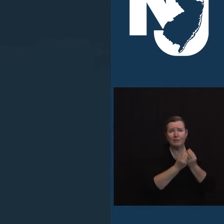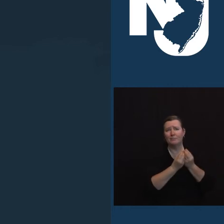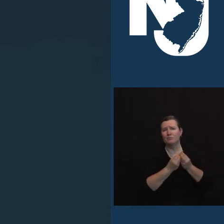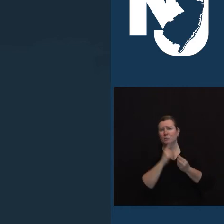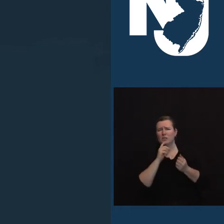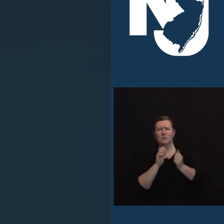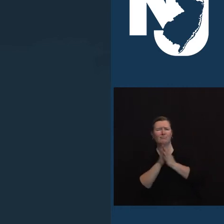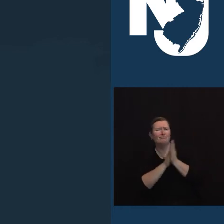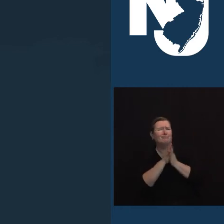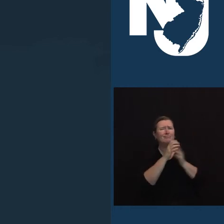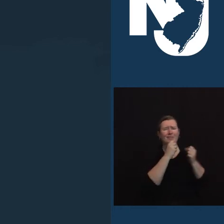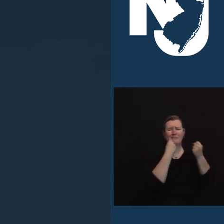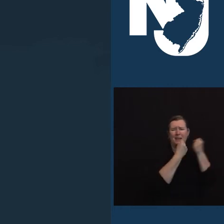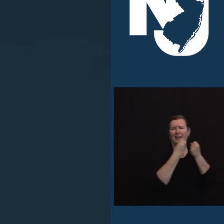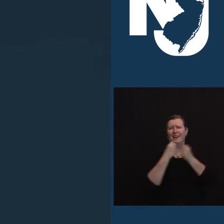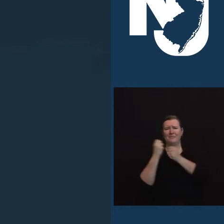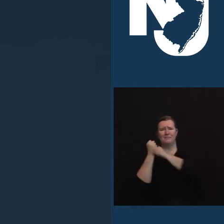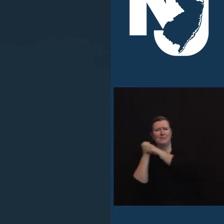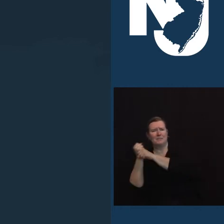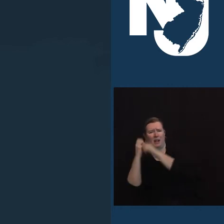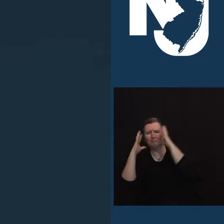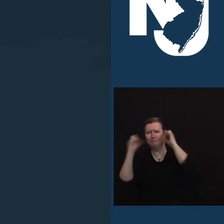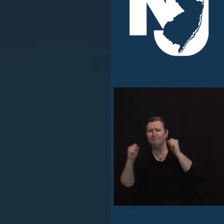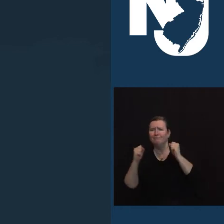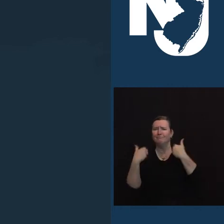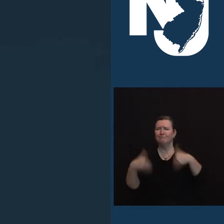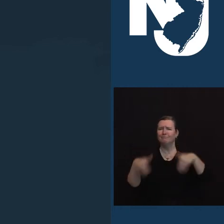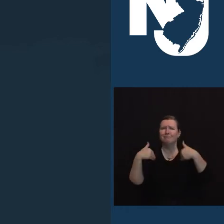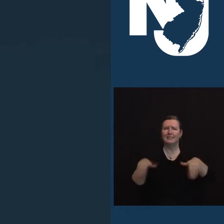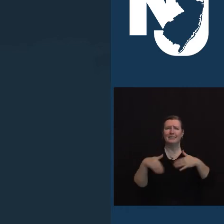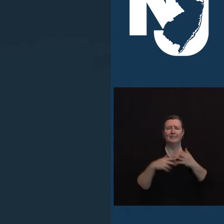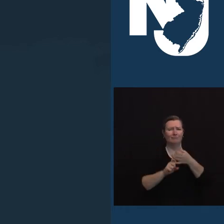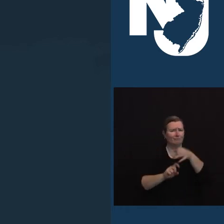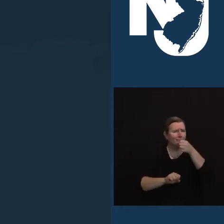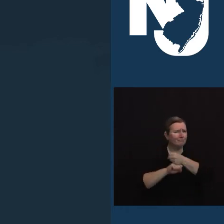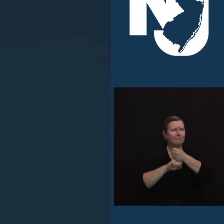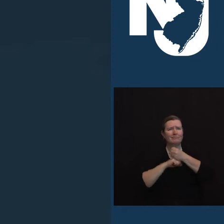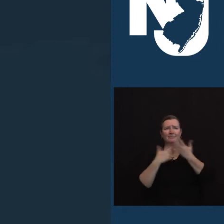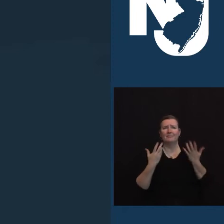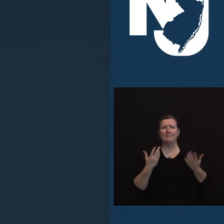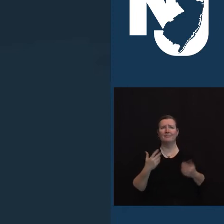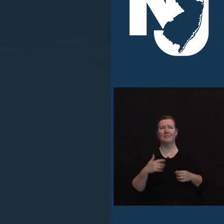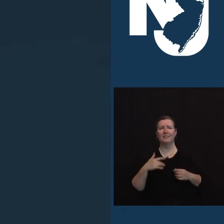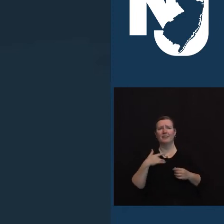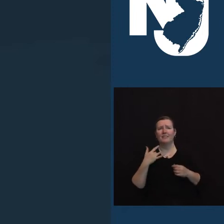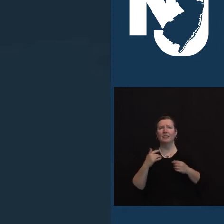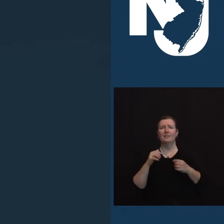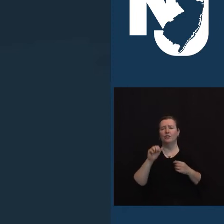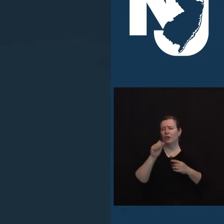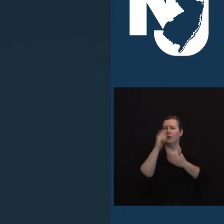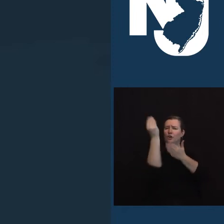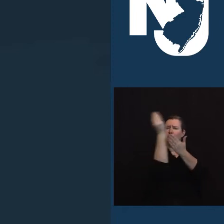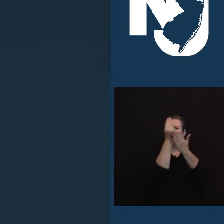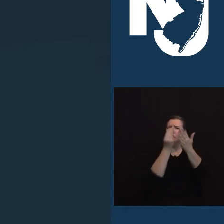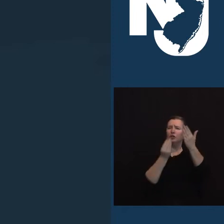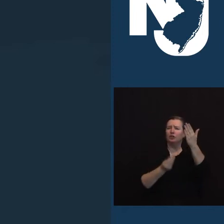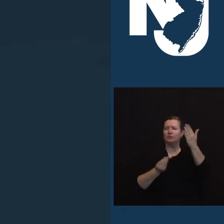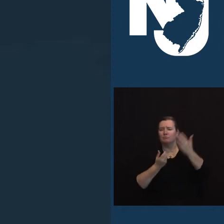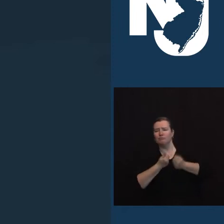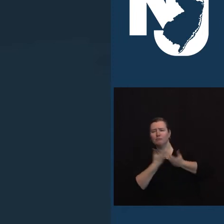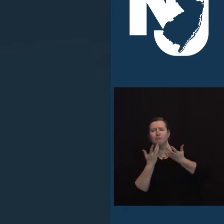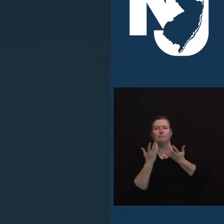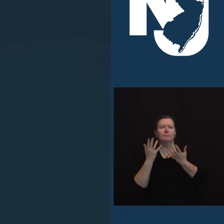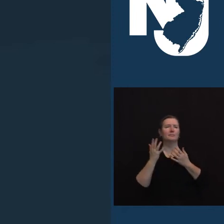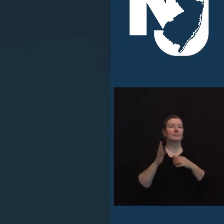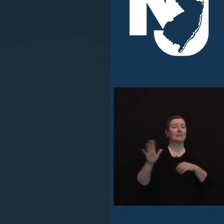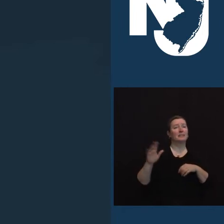fan. He also had his artistic side and spent many a free hour drawing. Victor's son described his dad as the rock